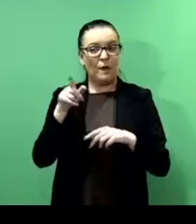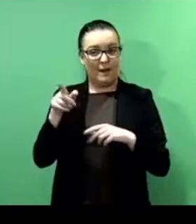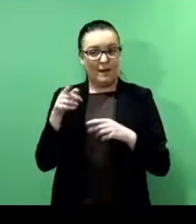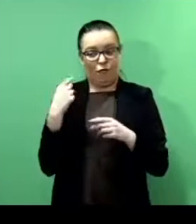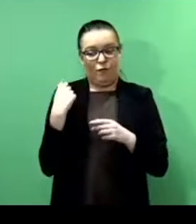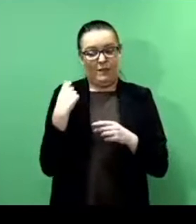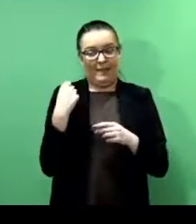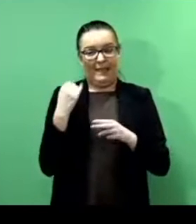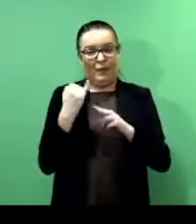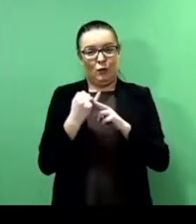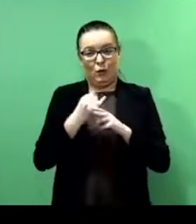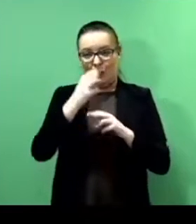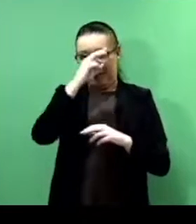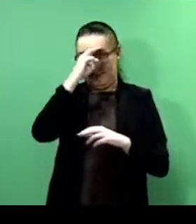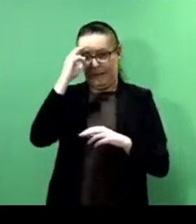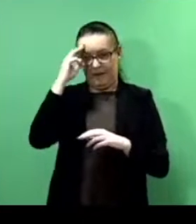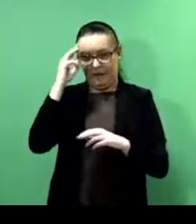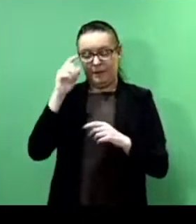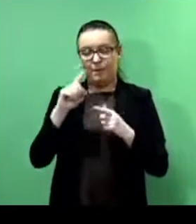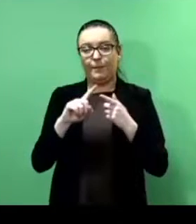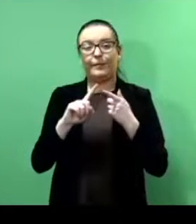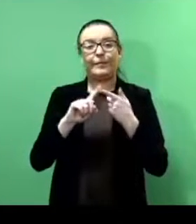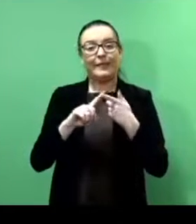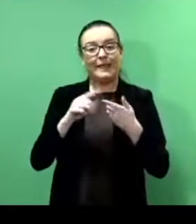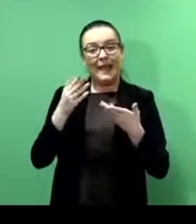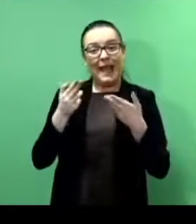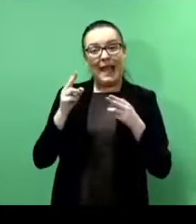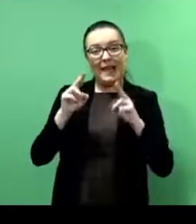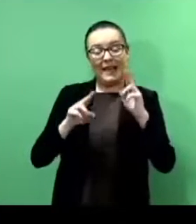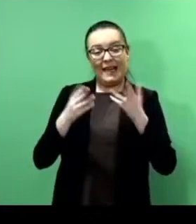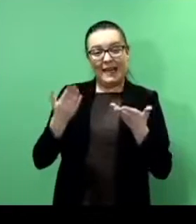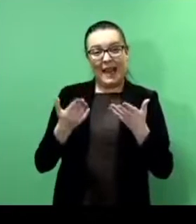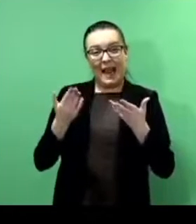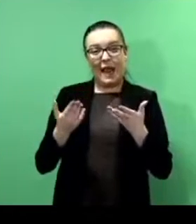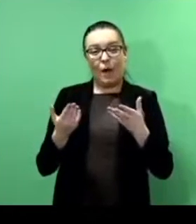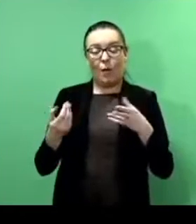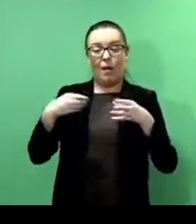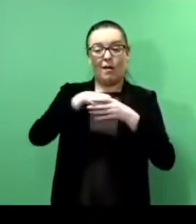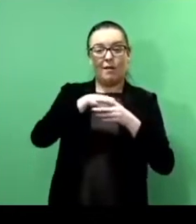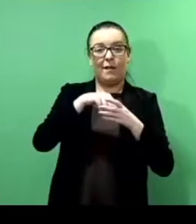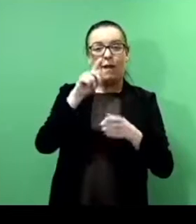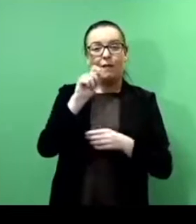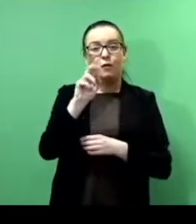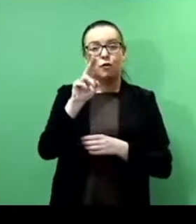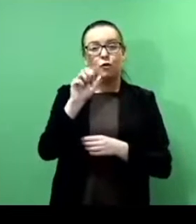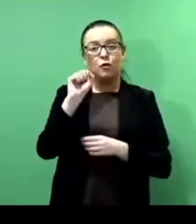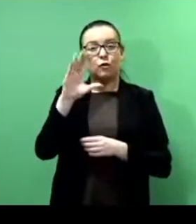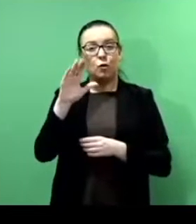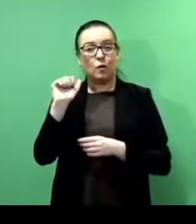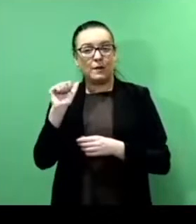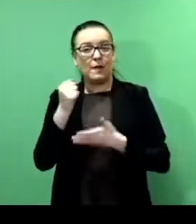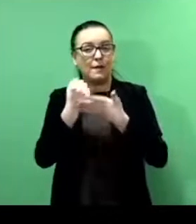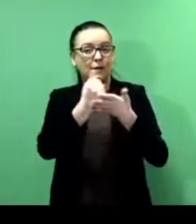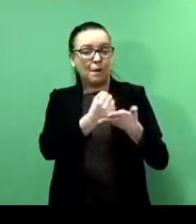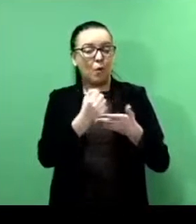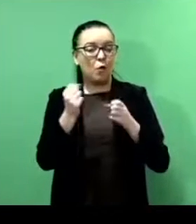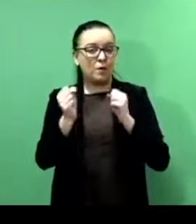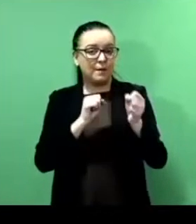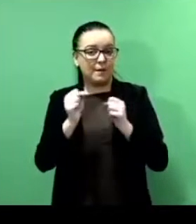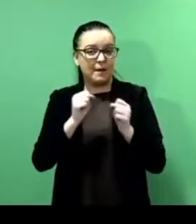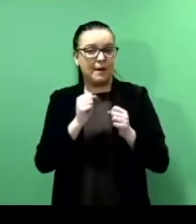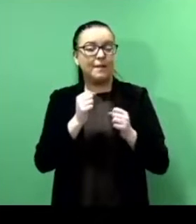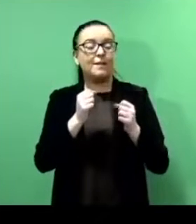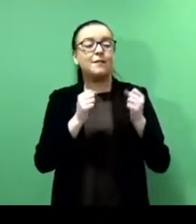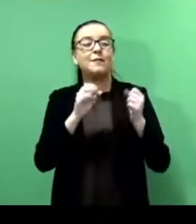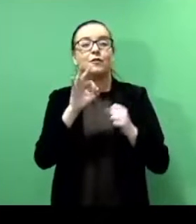principal. In October 2020, he took up a seconded position with Tusla Education Support Service to lead a new initiative in the NEIC. Gerry is